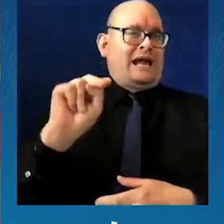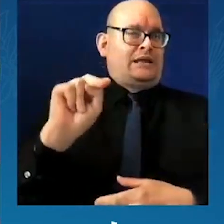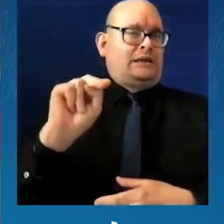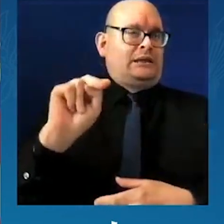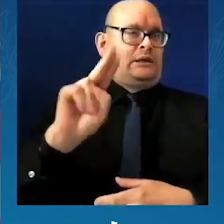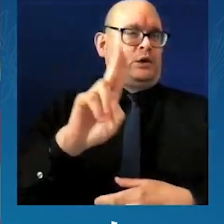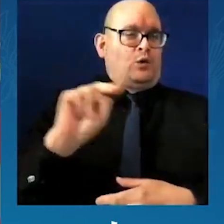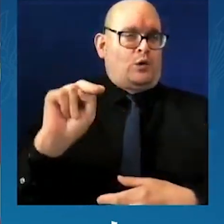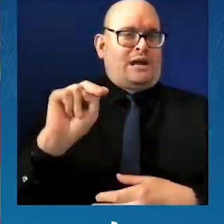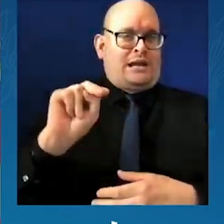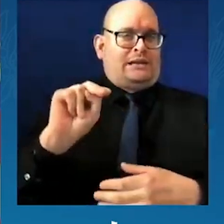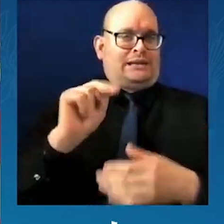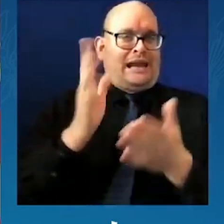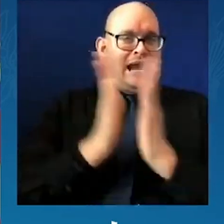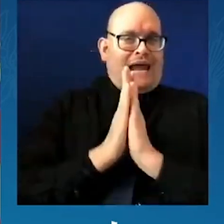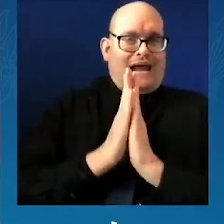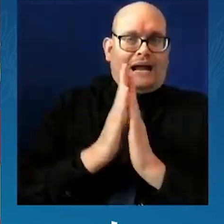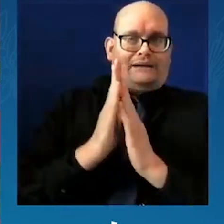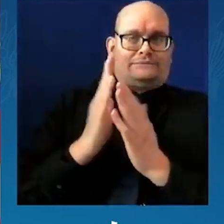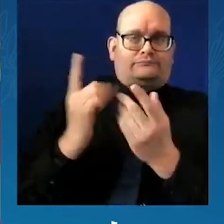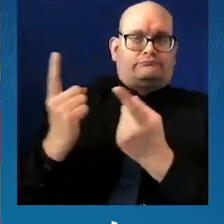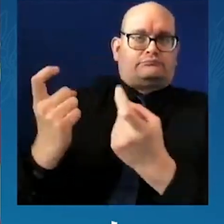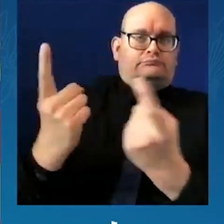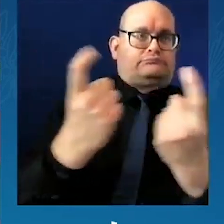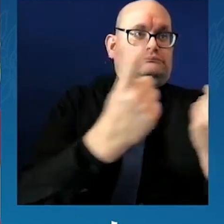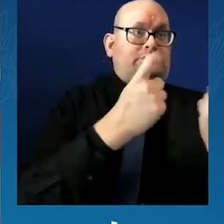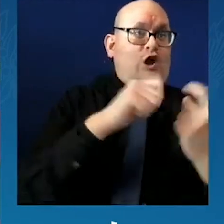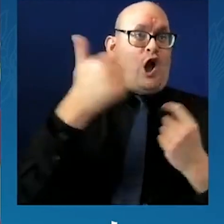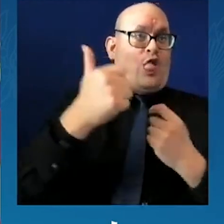nations to make the same commitment.